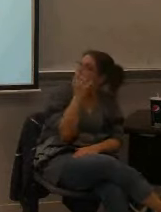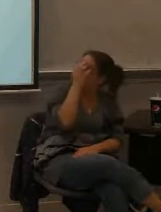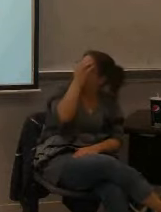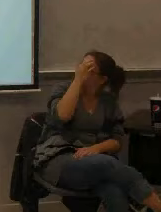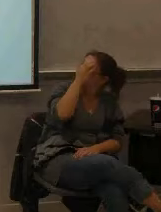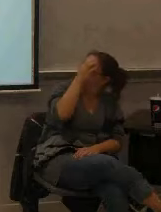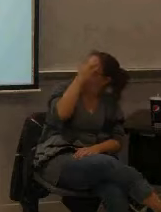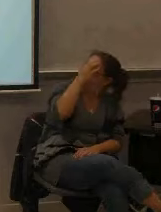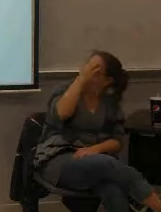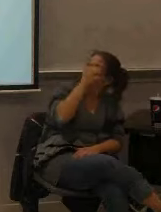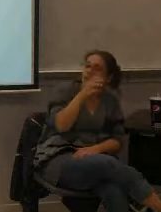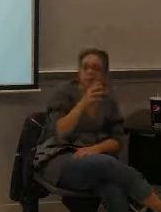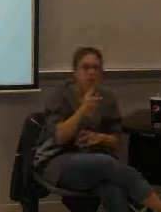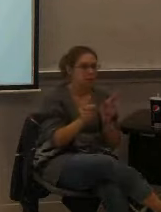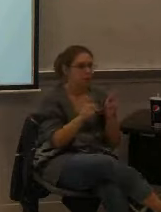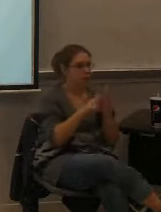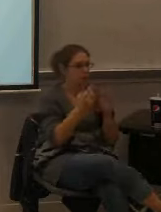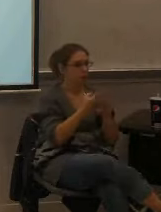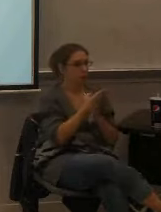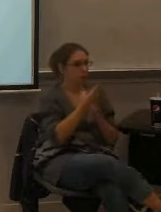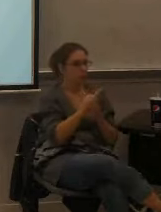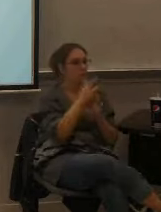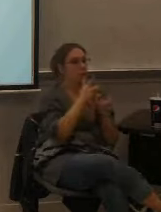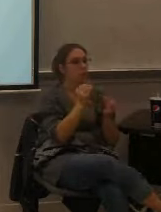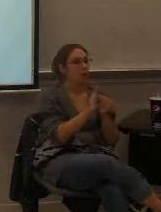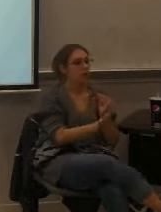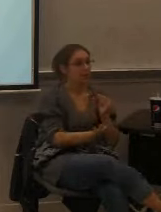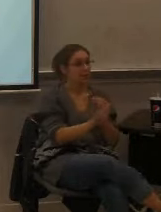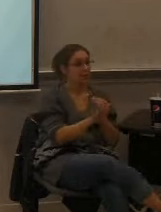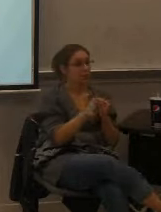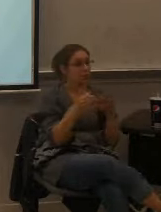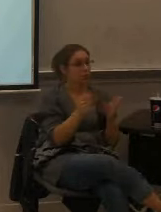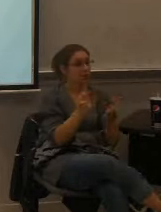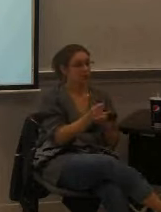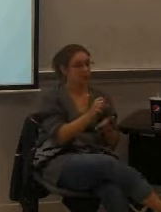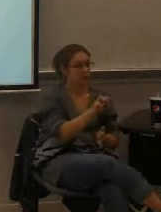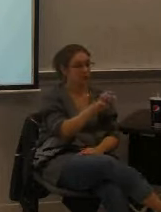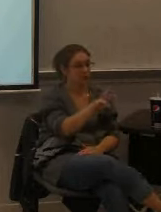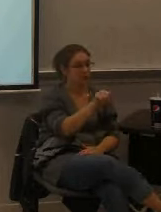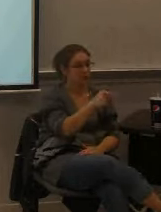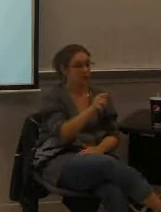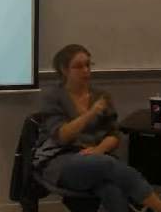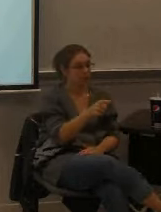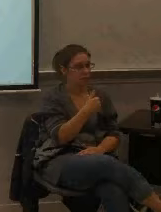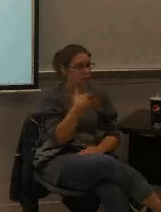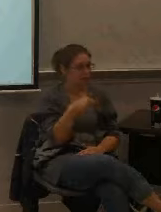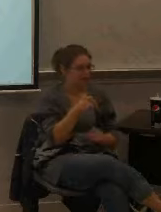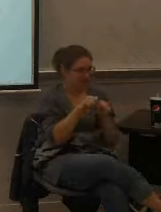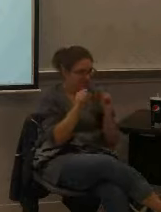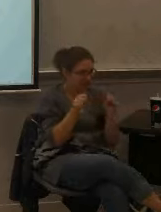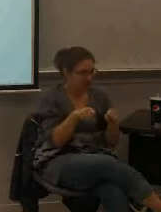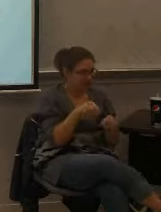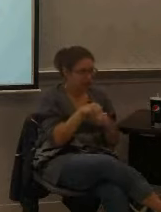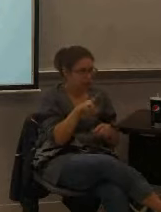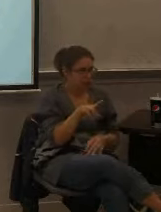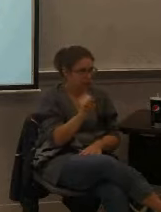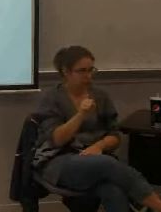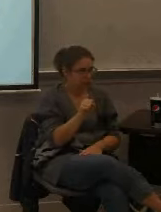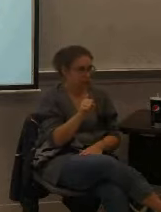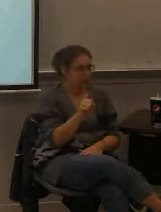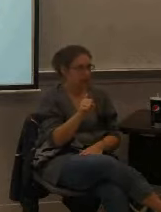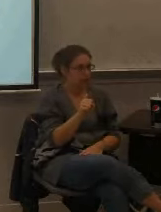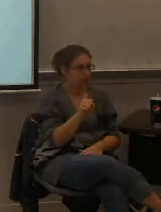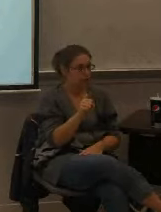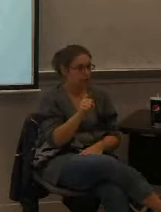have started to use wetlands as a way to treat sewage, you've got this situation in the United States now